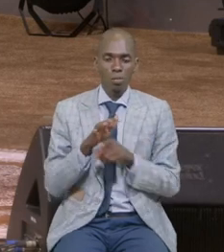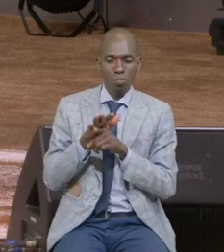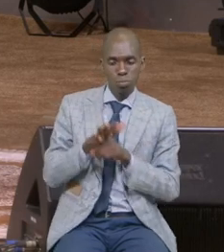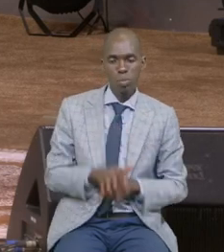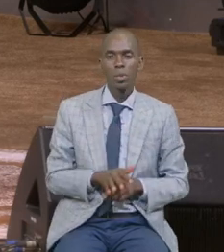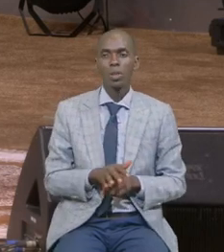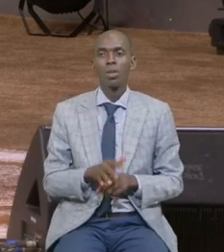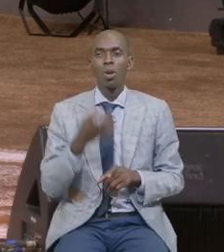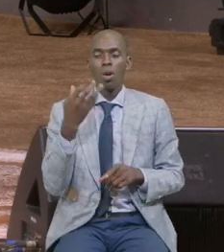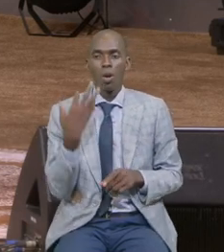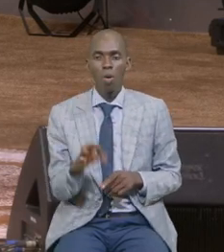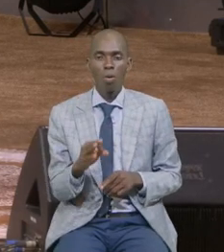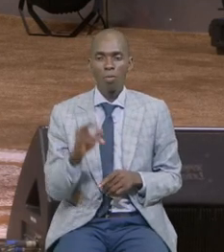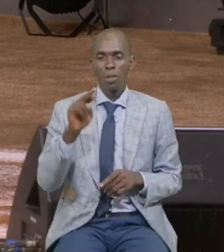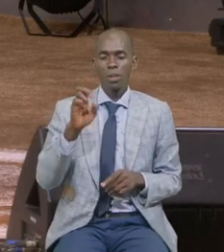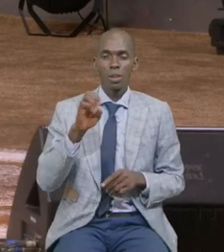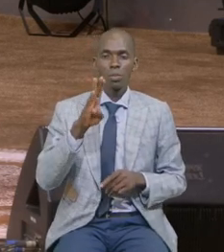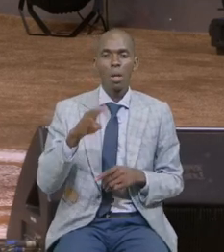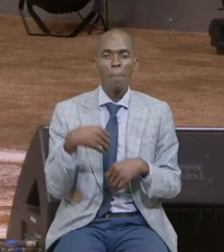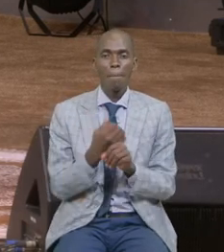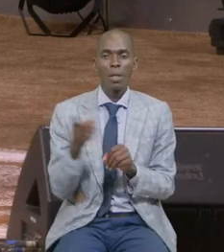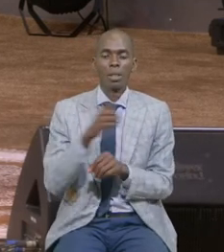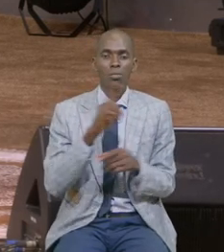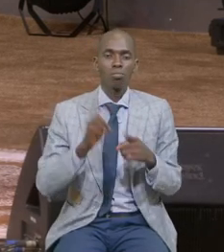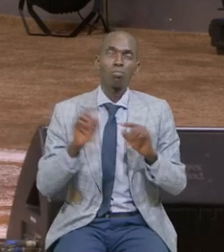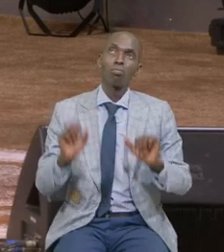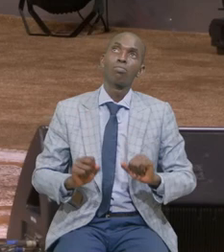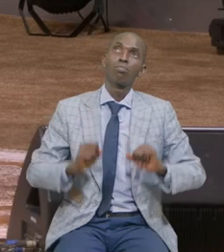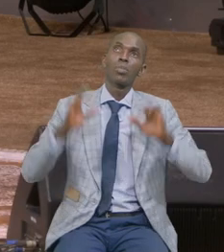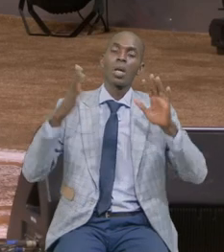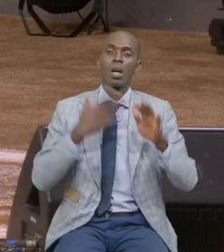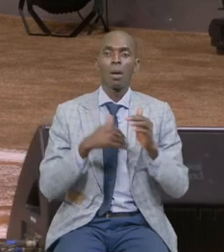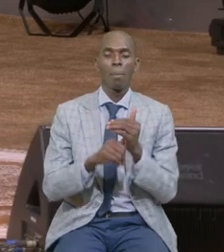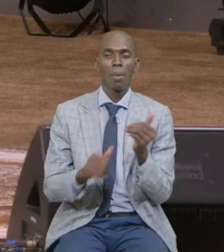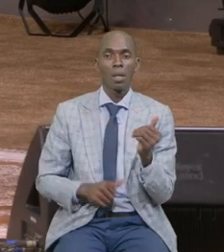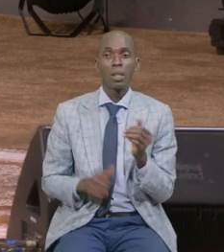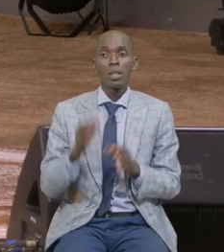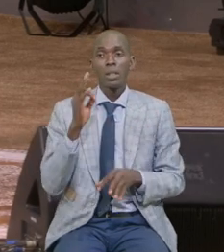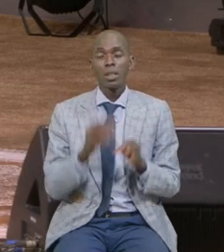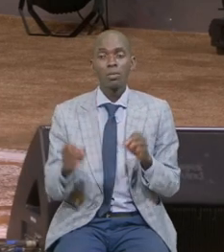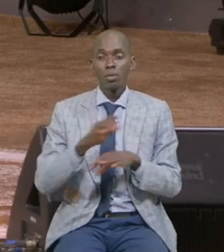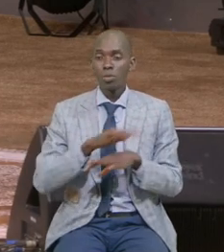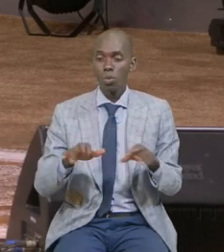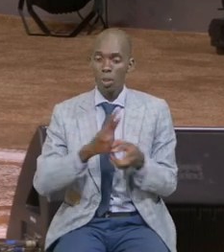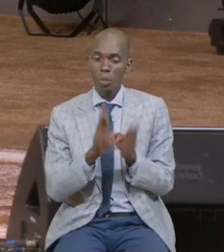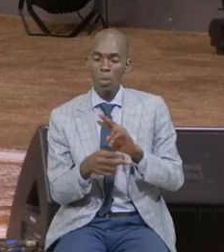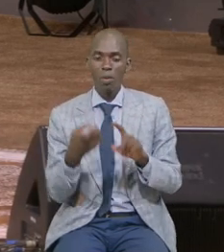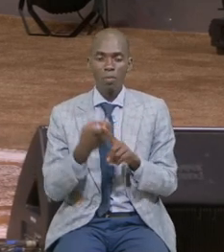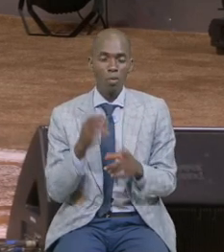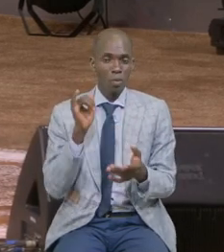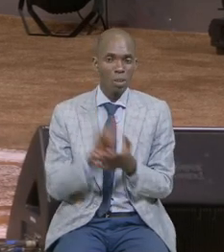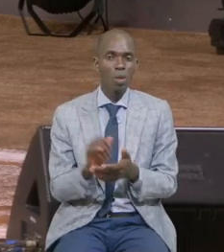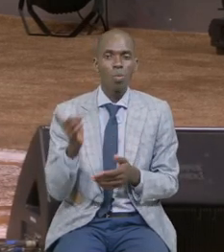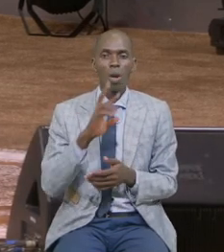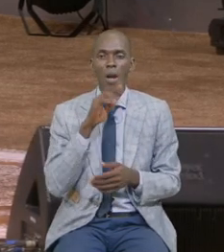of nebuchadnezza made them to succumb and to surrender if it didn't repent from that whereas